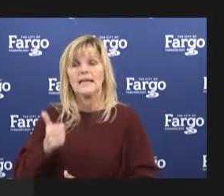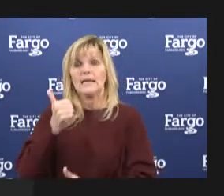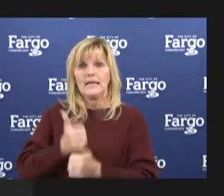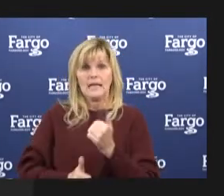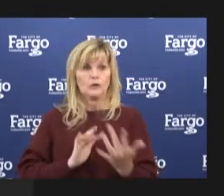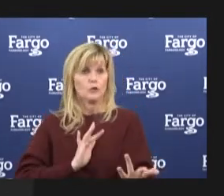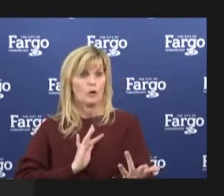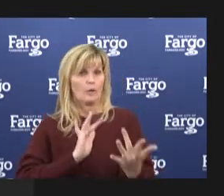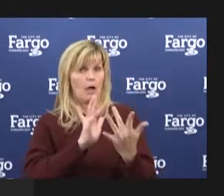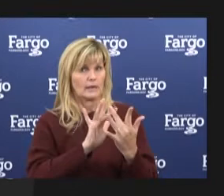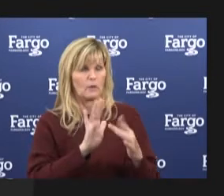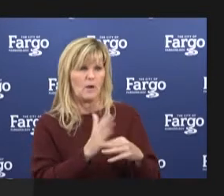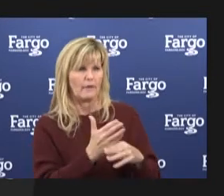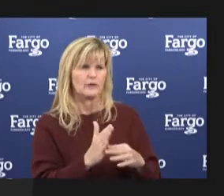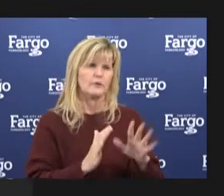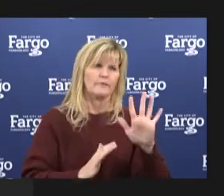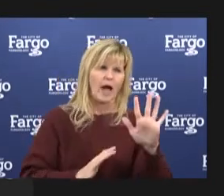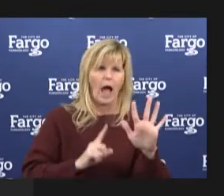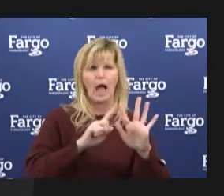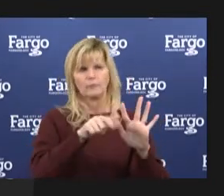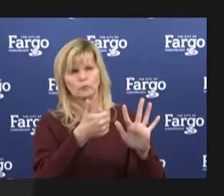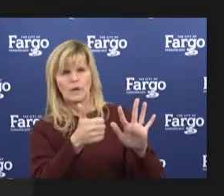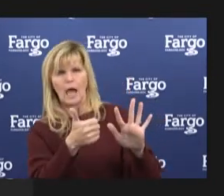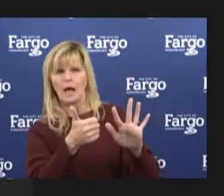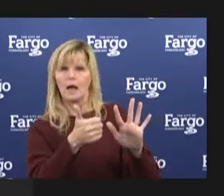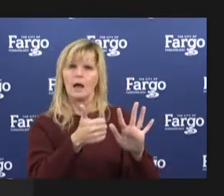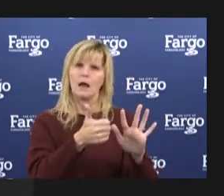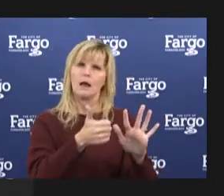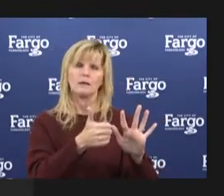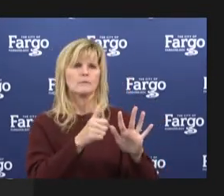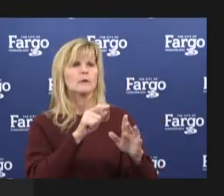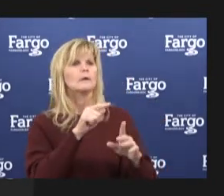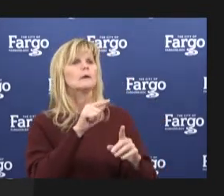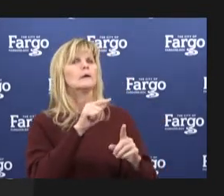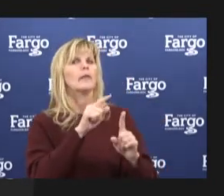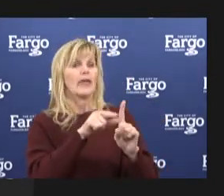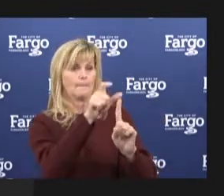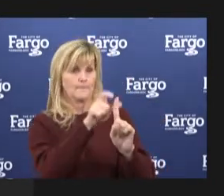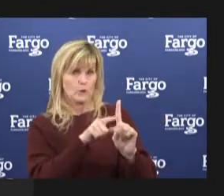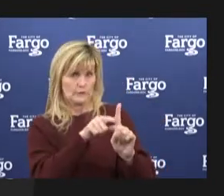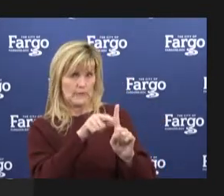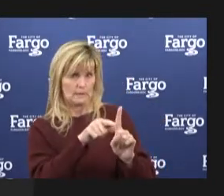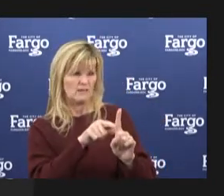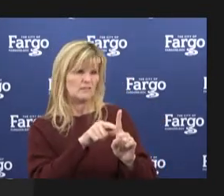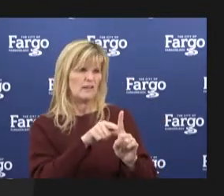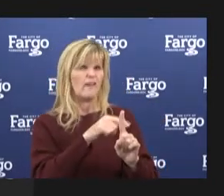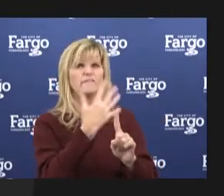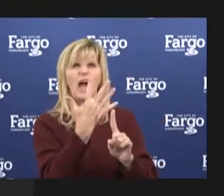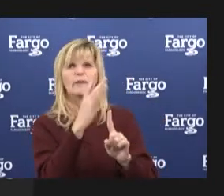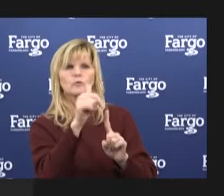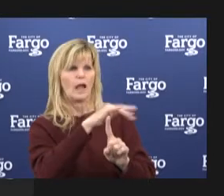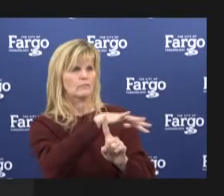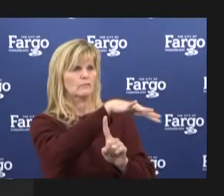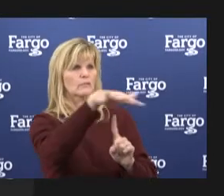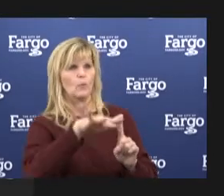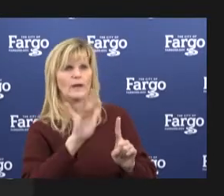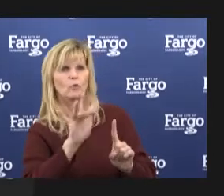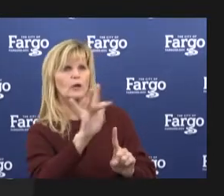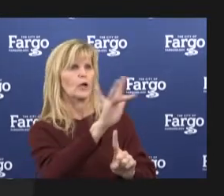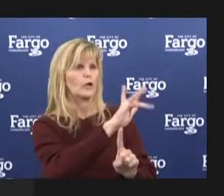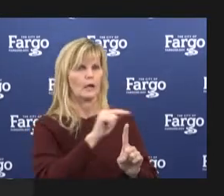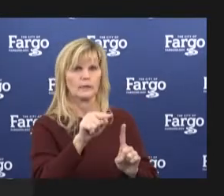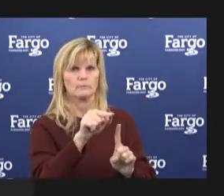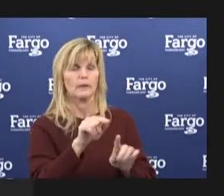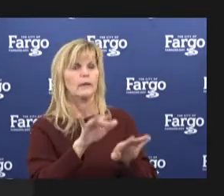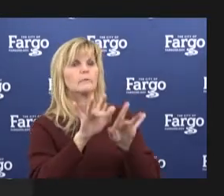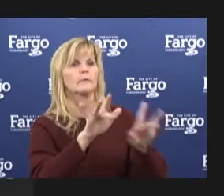average, anywhere from 5 to 10 contacts with each person. So we're following a